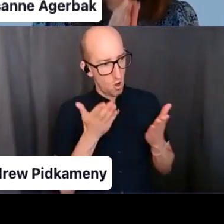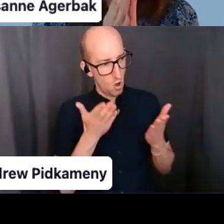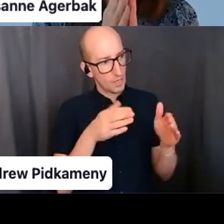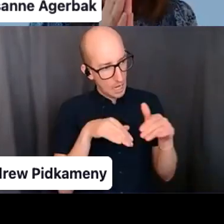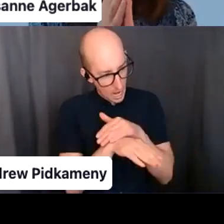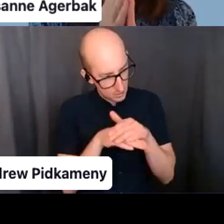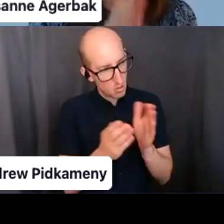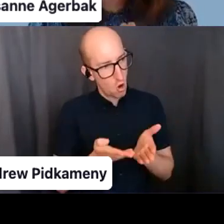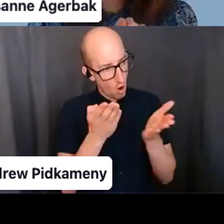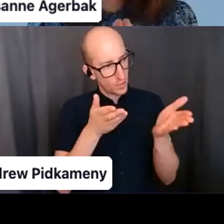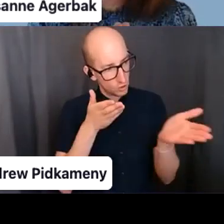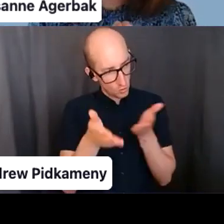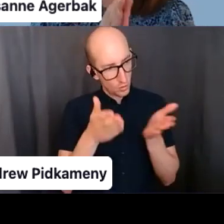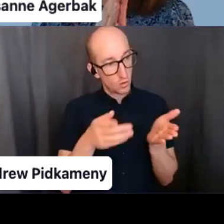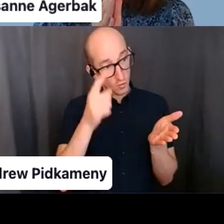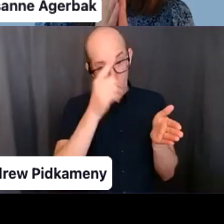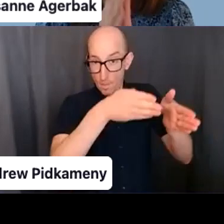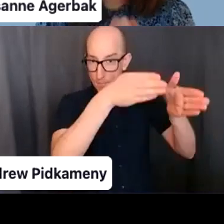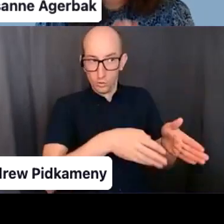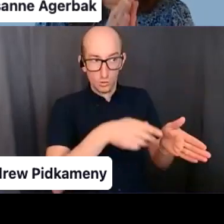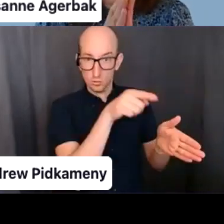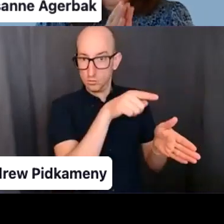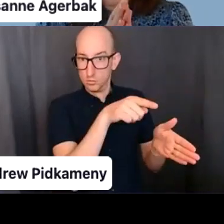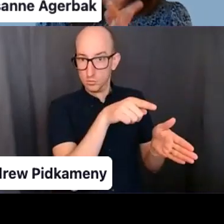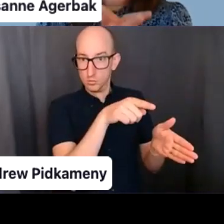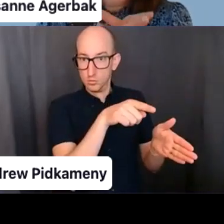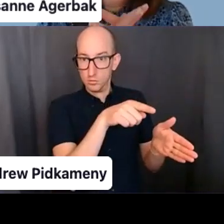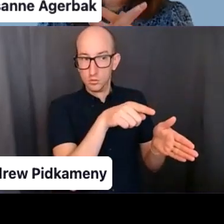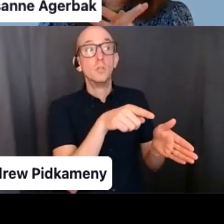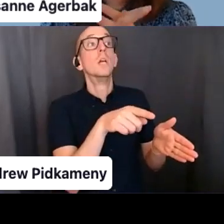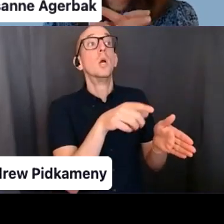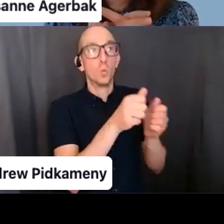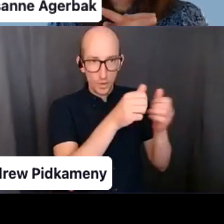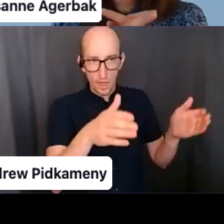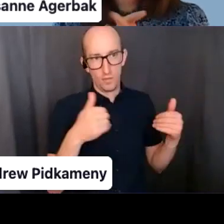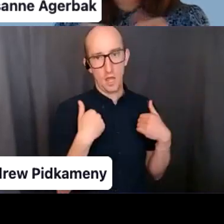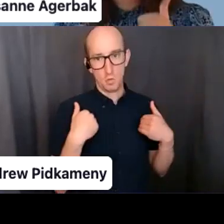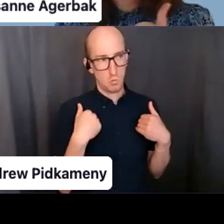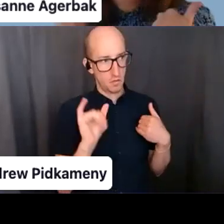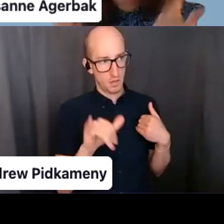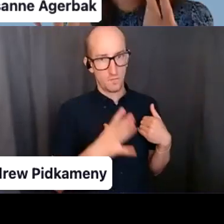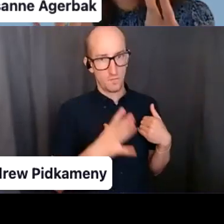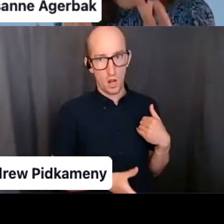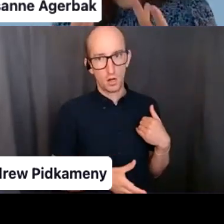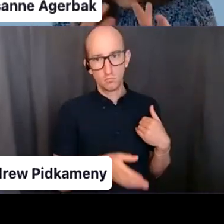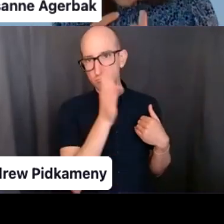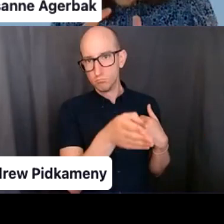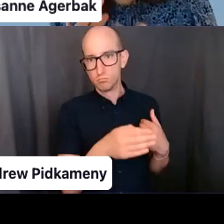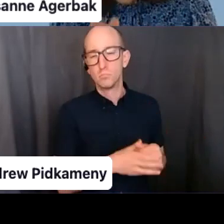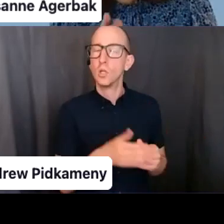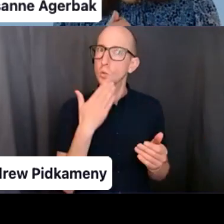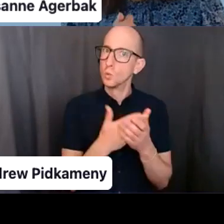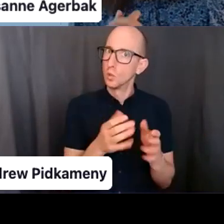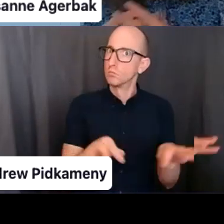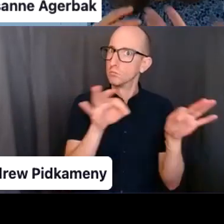service to the handler without the animal present. It's good to say that every single time